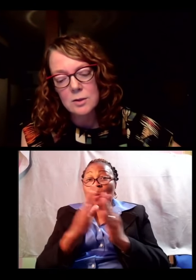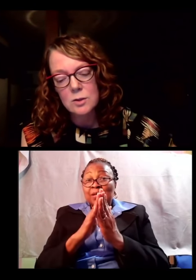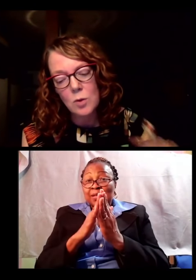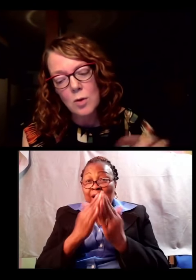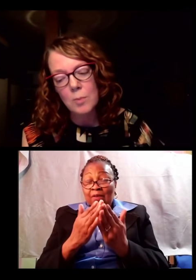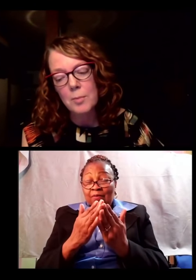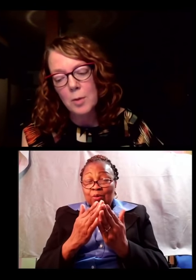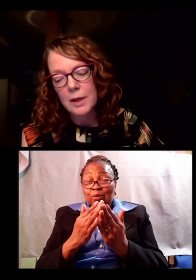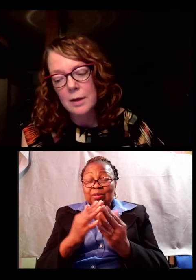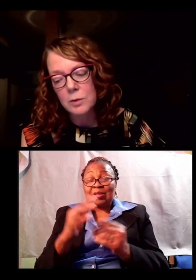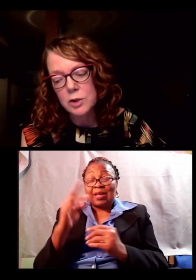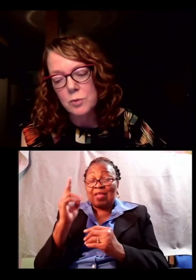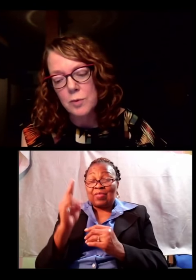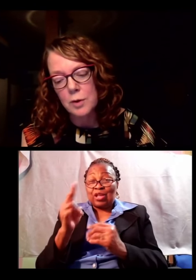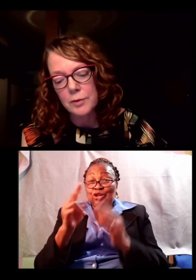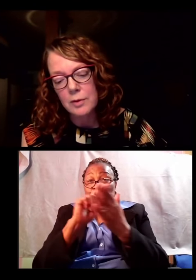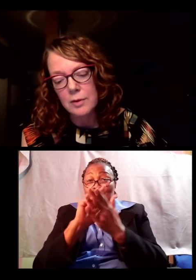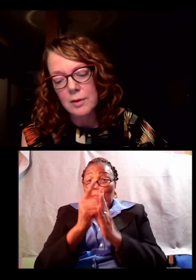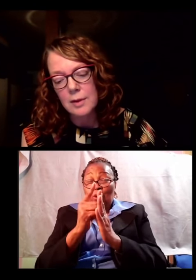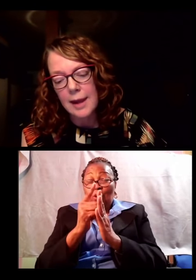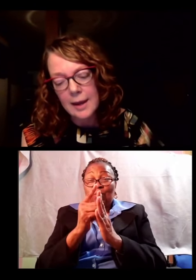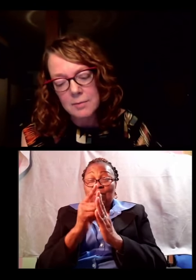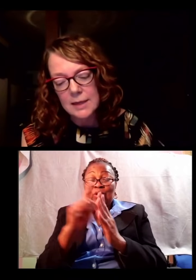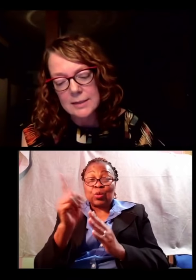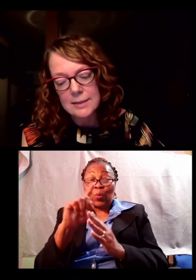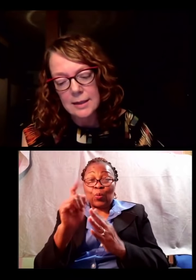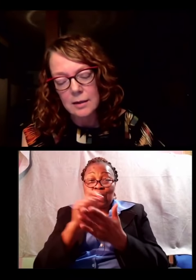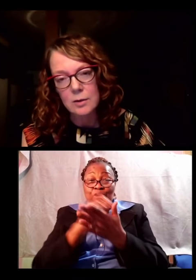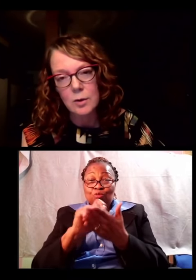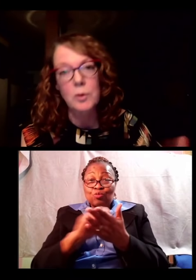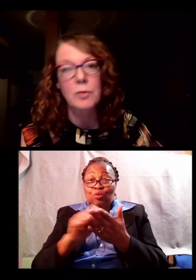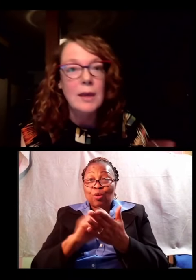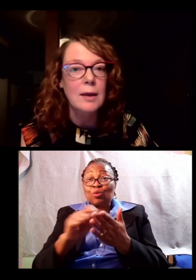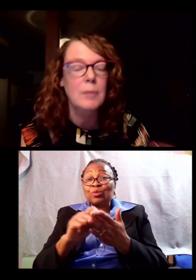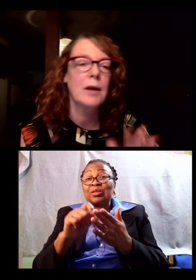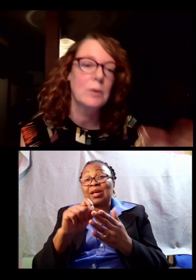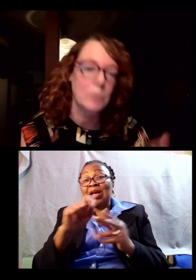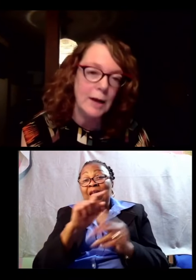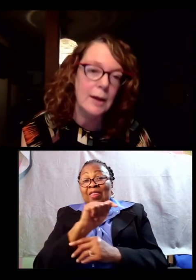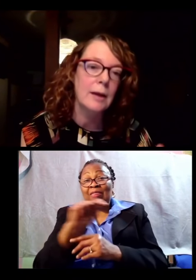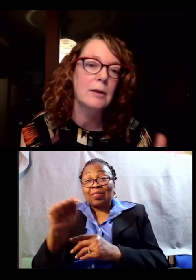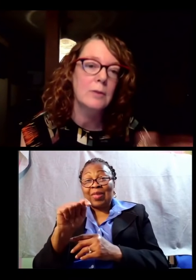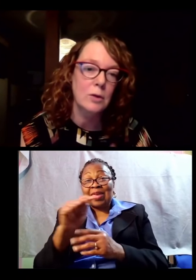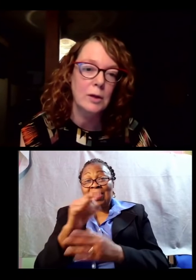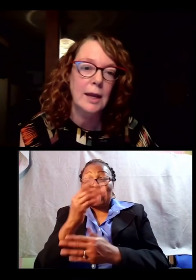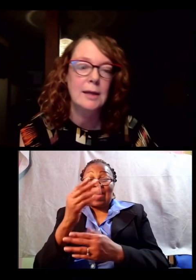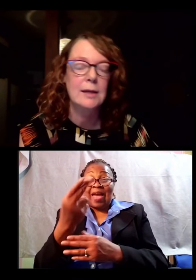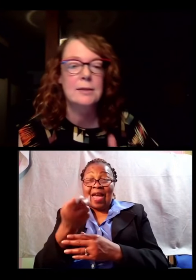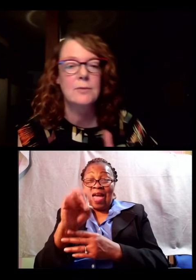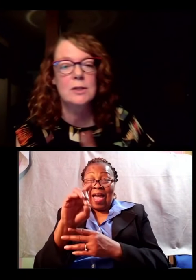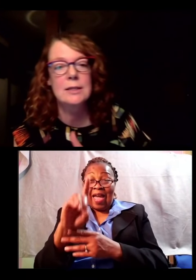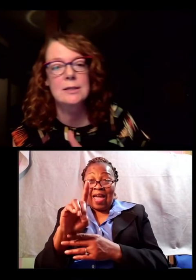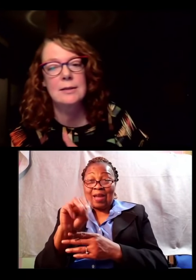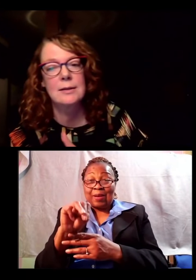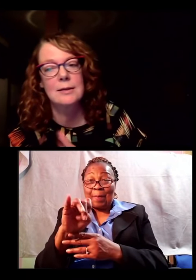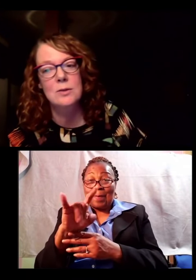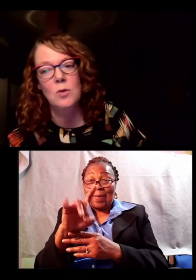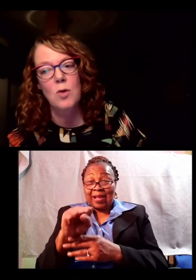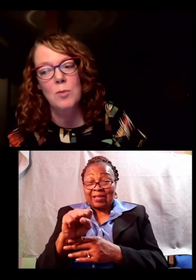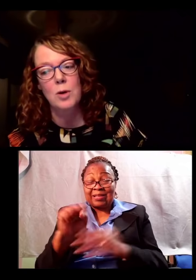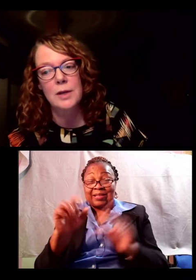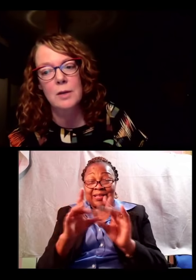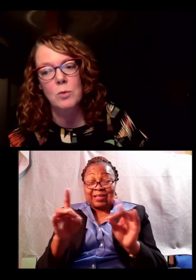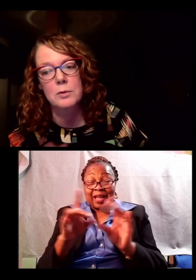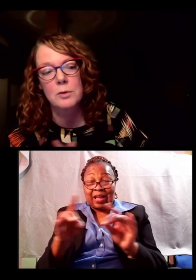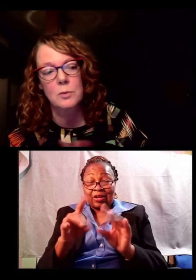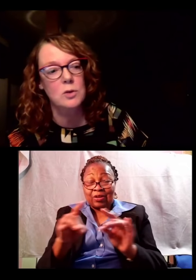the historical moment in which you wrote The Handmaid's Tale, or were thinking about or writing the early 80s, versus the